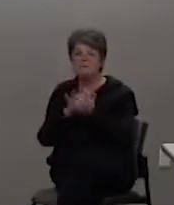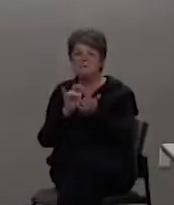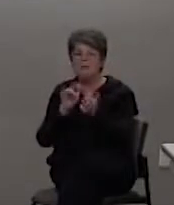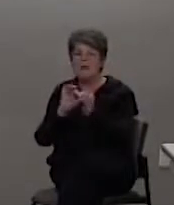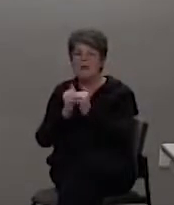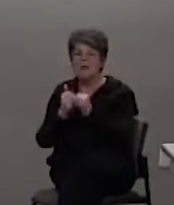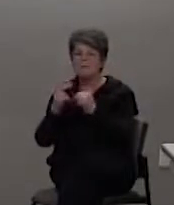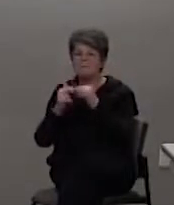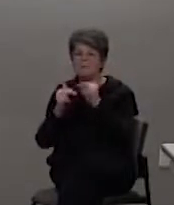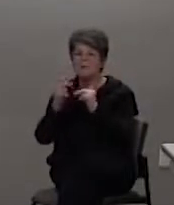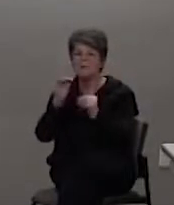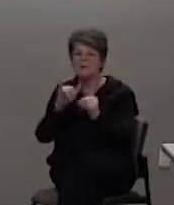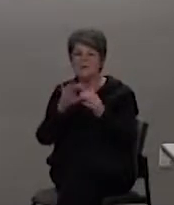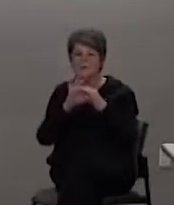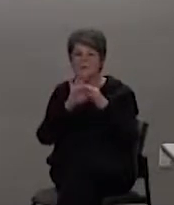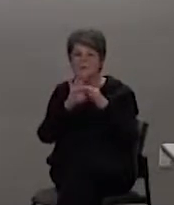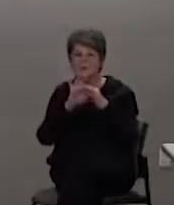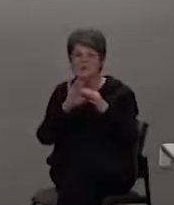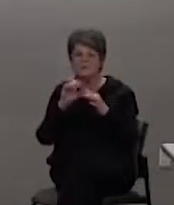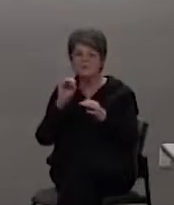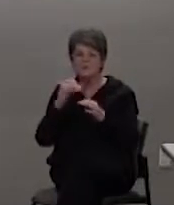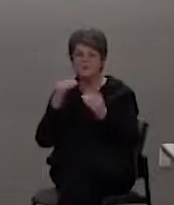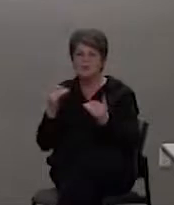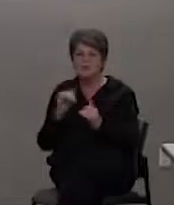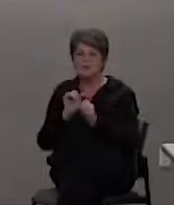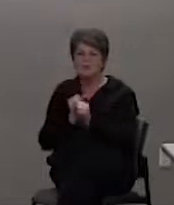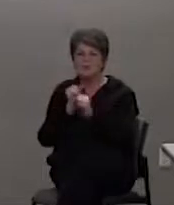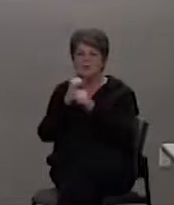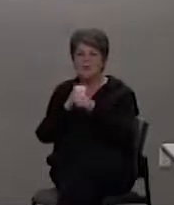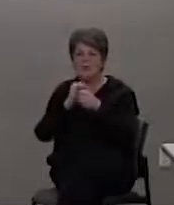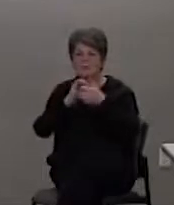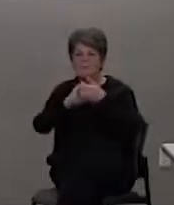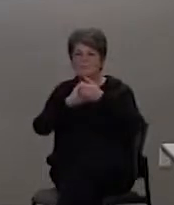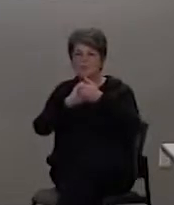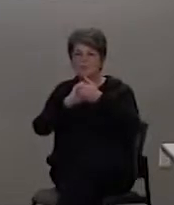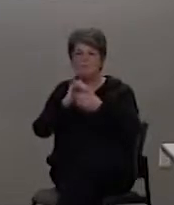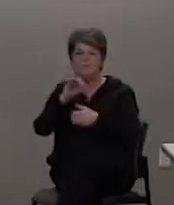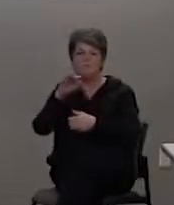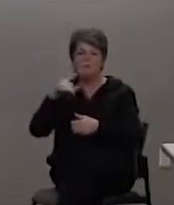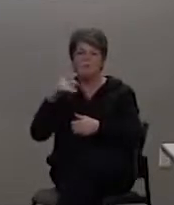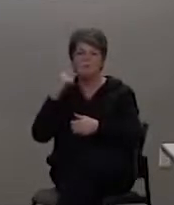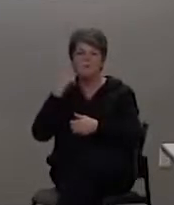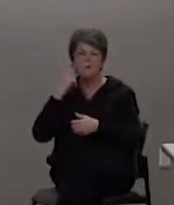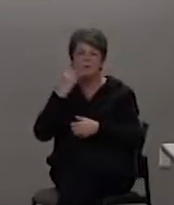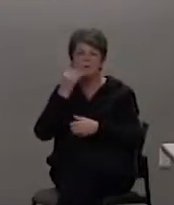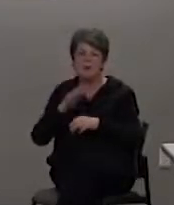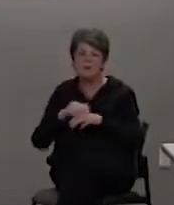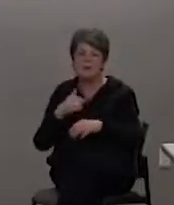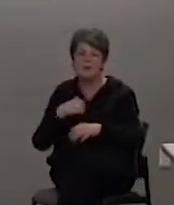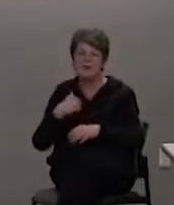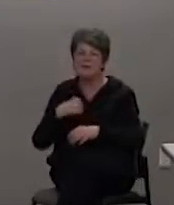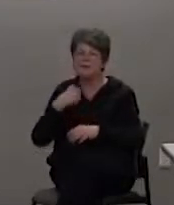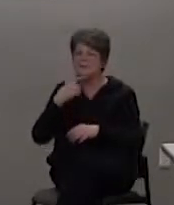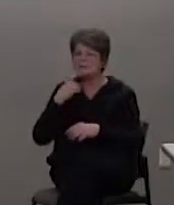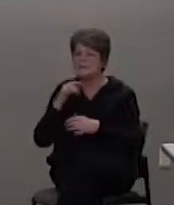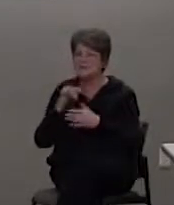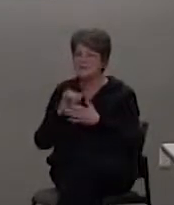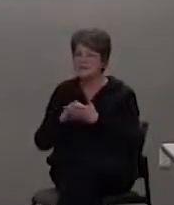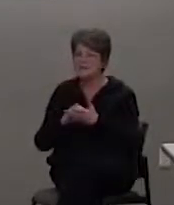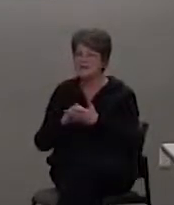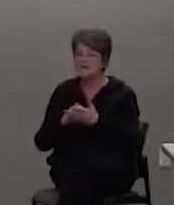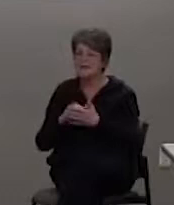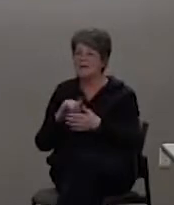build that relationship so that we can then create a partnership? And if you haven't heard me say that yet, shame on me. I say that to a blue in my